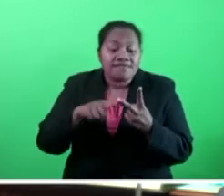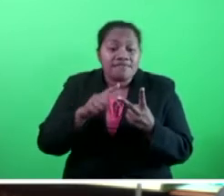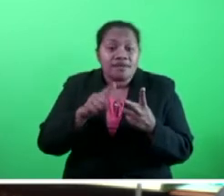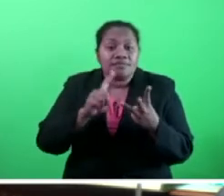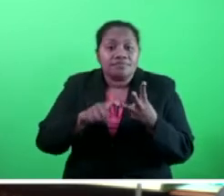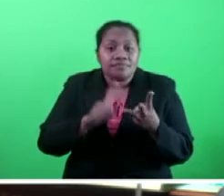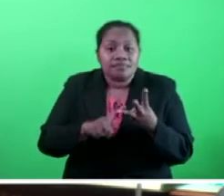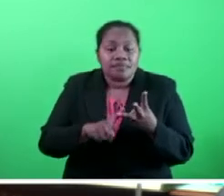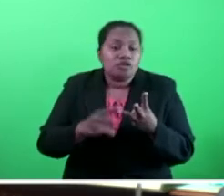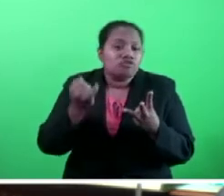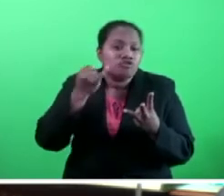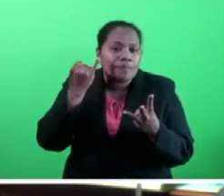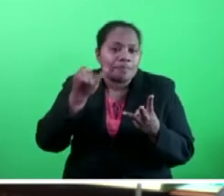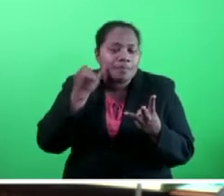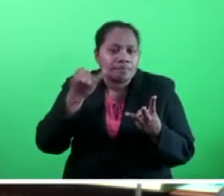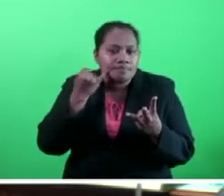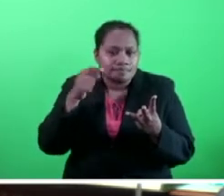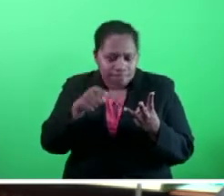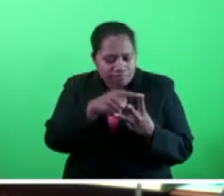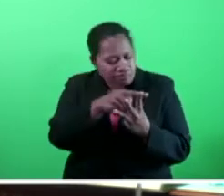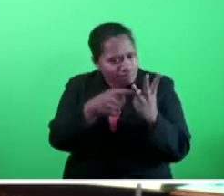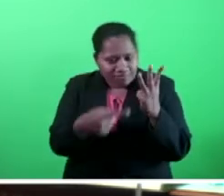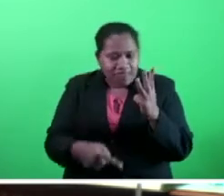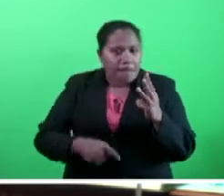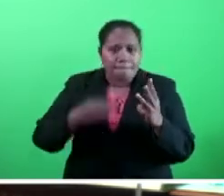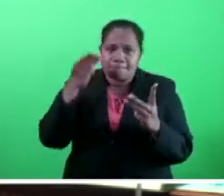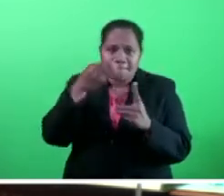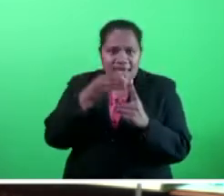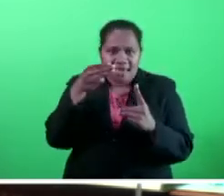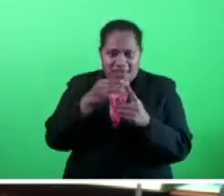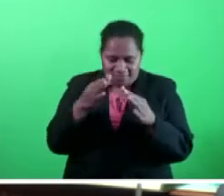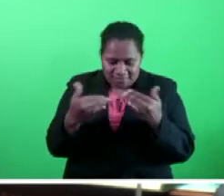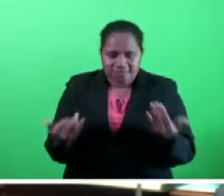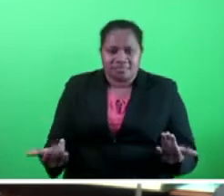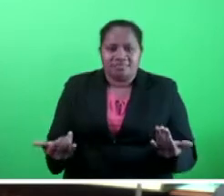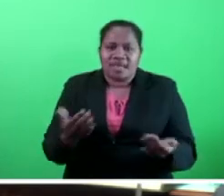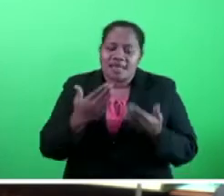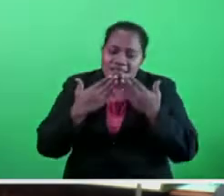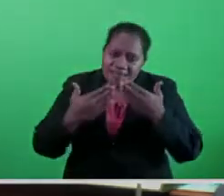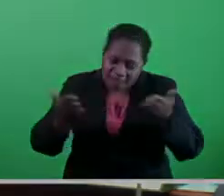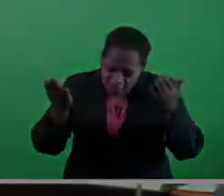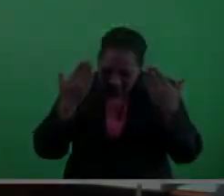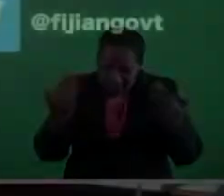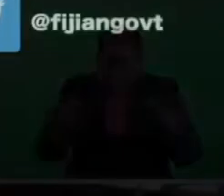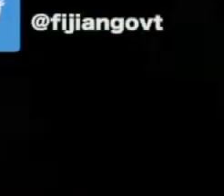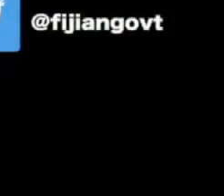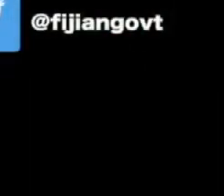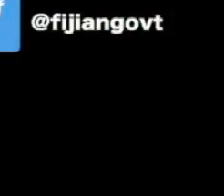to consumption of our people. Thank you, Mr. Speaker.